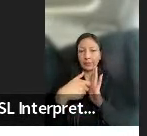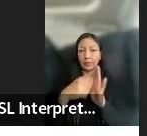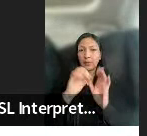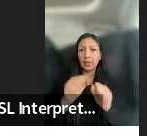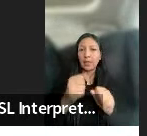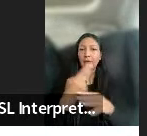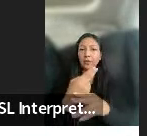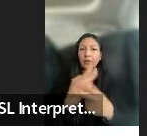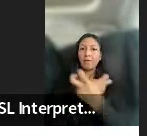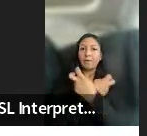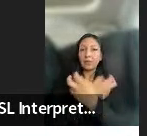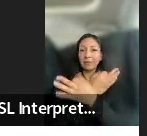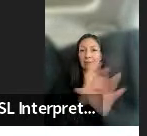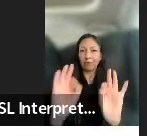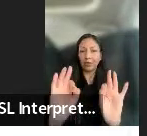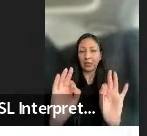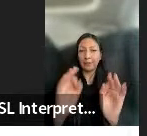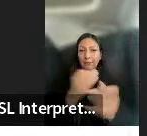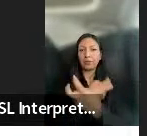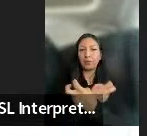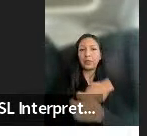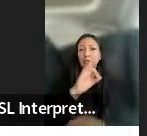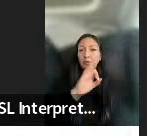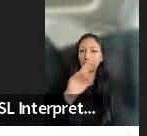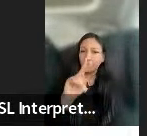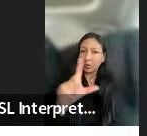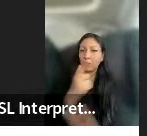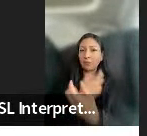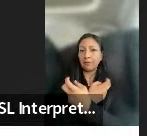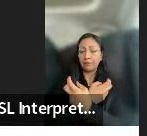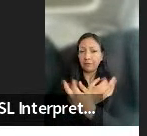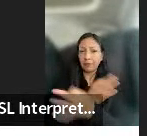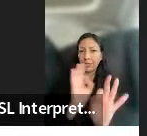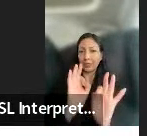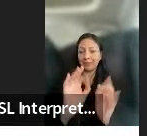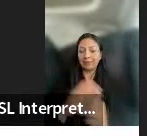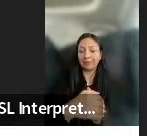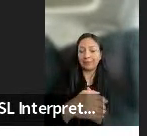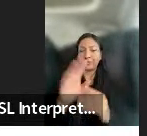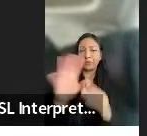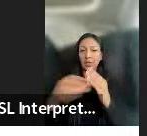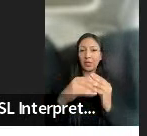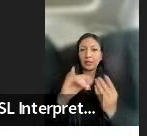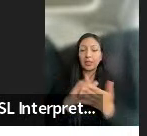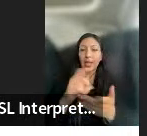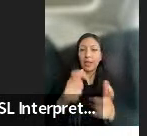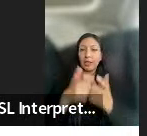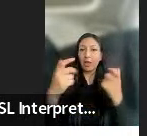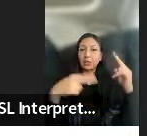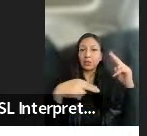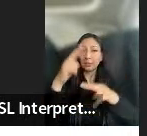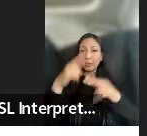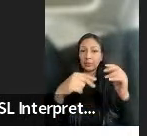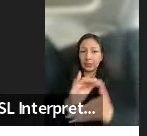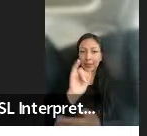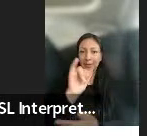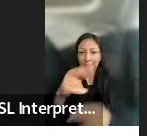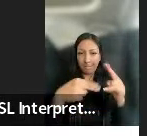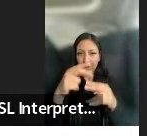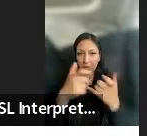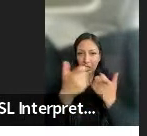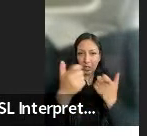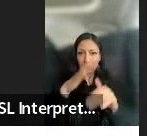fossil fuel-free. In addition, large buildings, so these are buildings larger